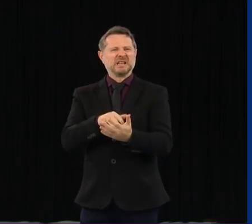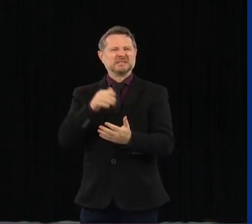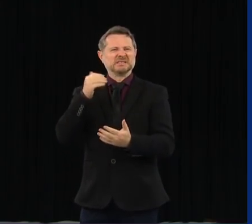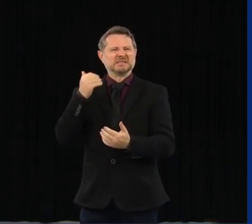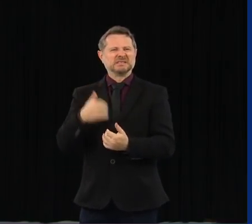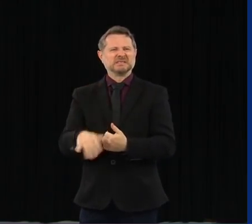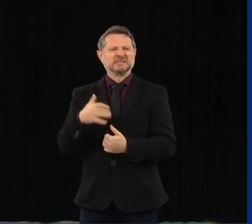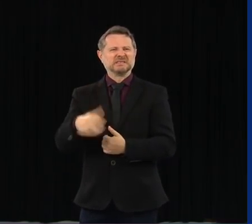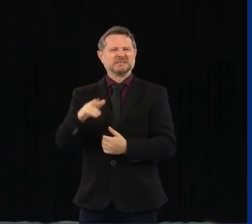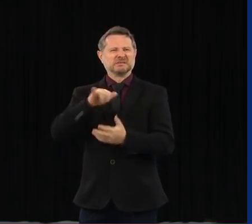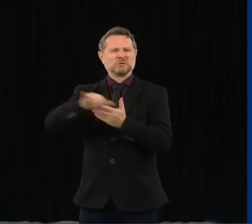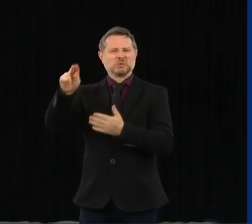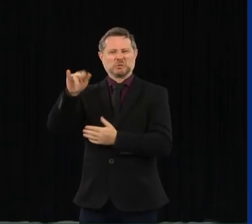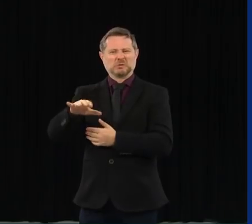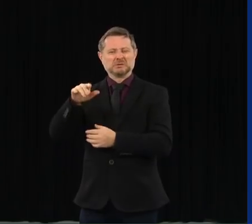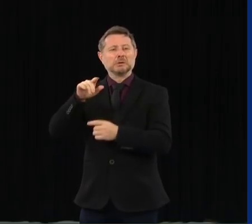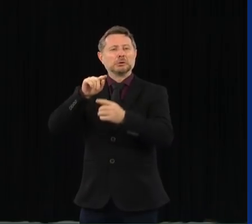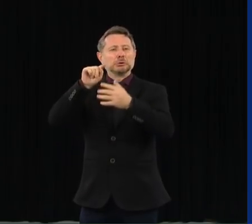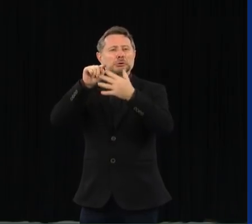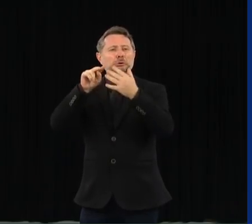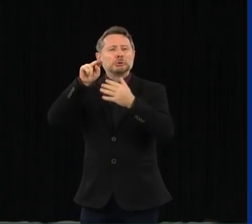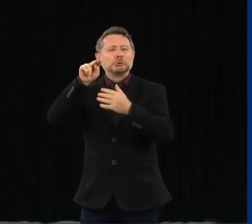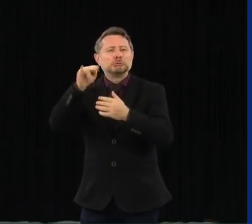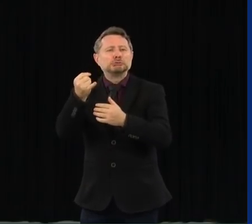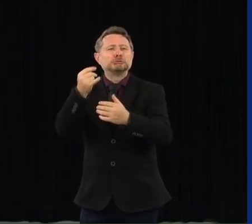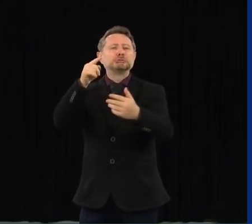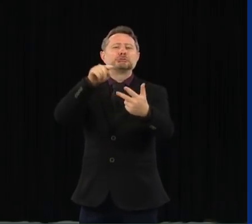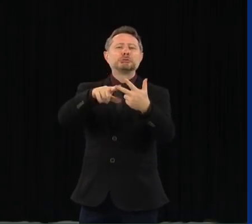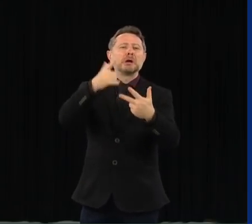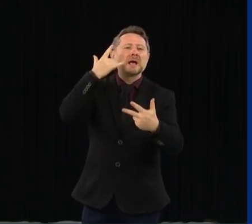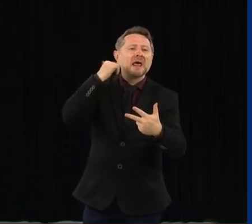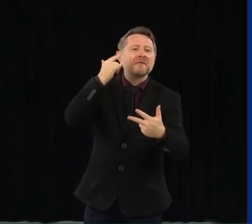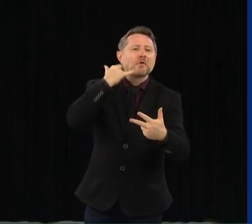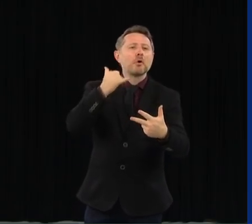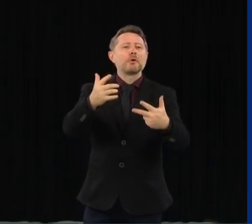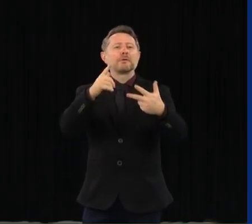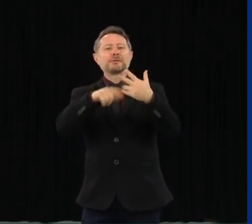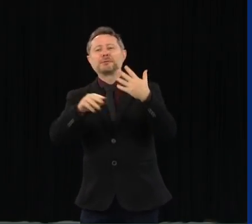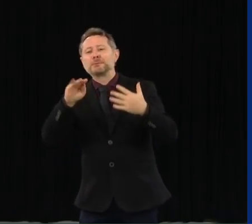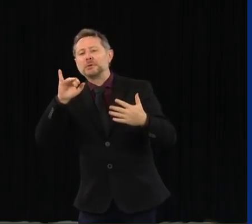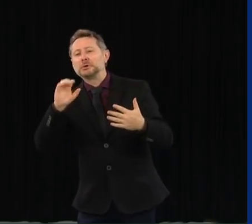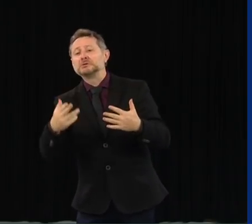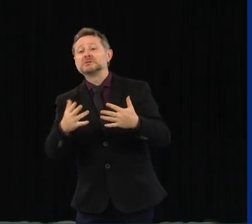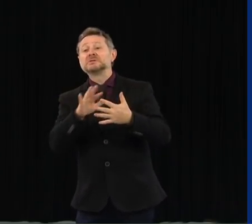California. Remember when this started, New York had